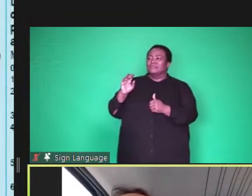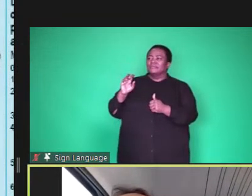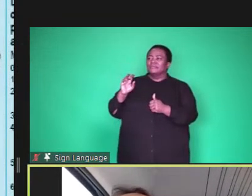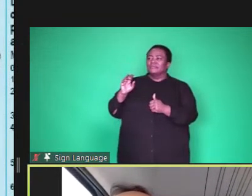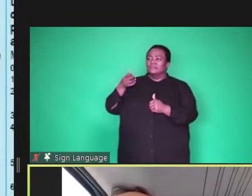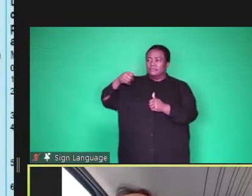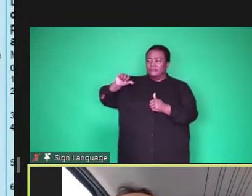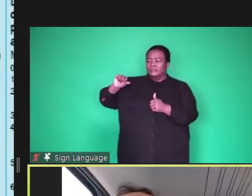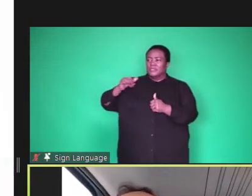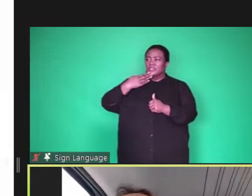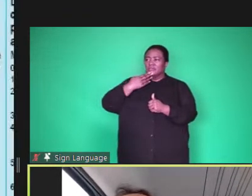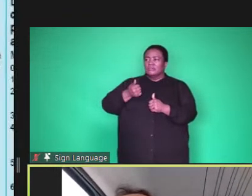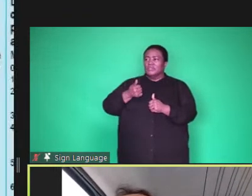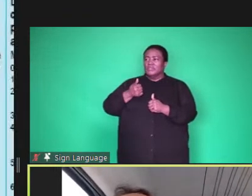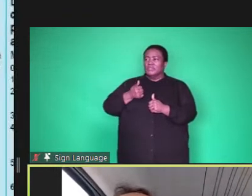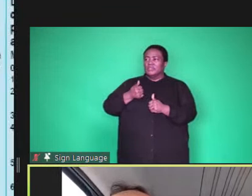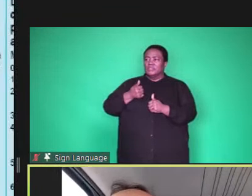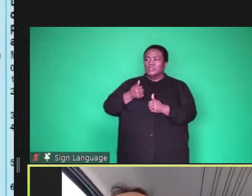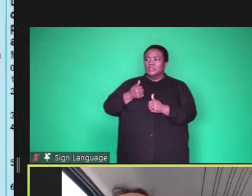Next slide, yes,